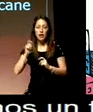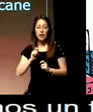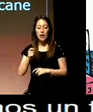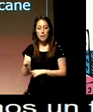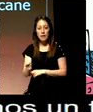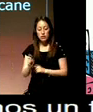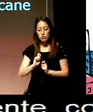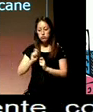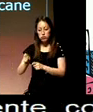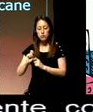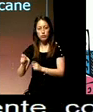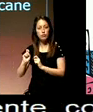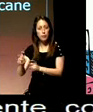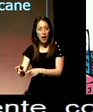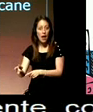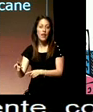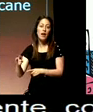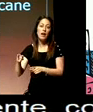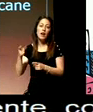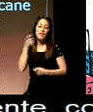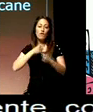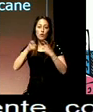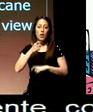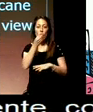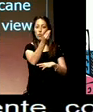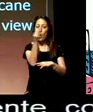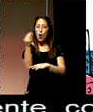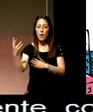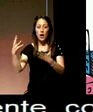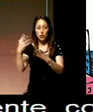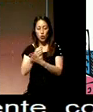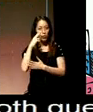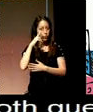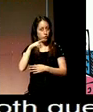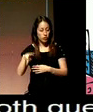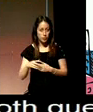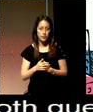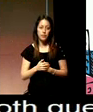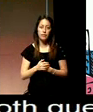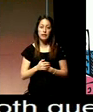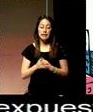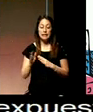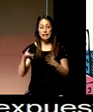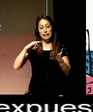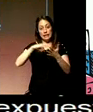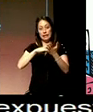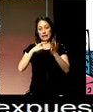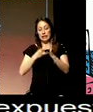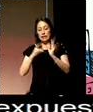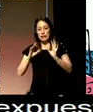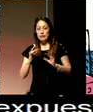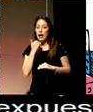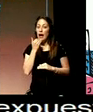earphones. This technology has some weak points, actually. Low flexibility of changing